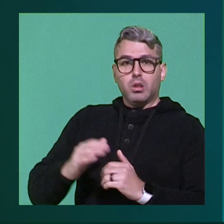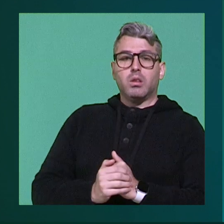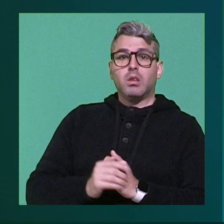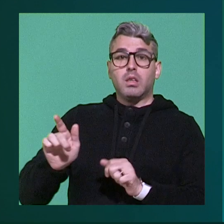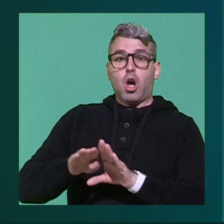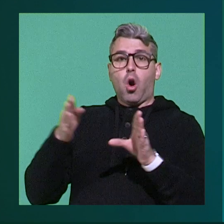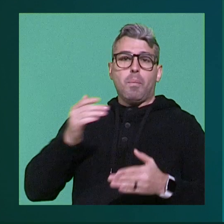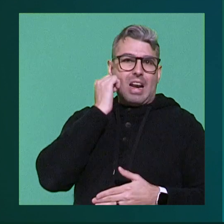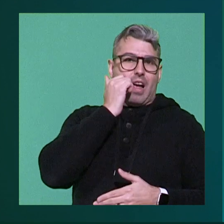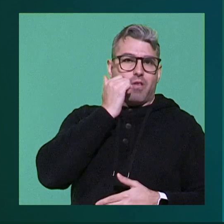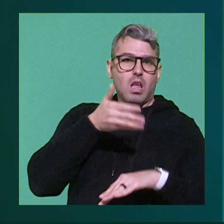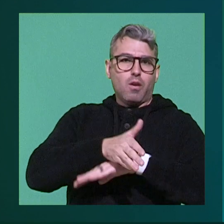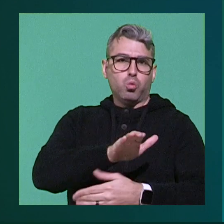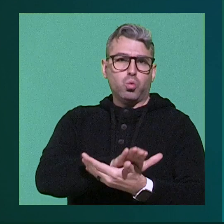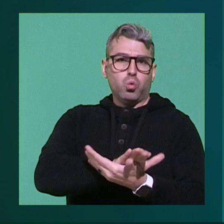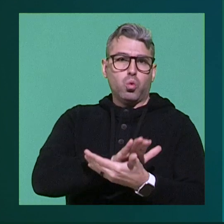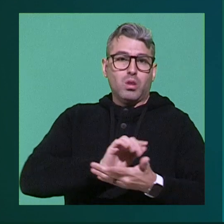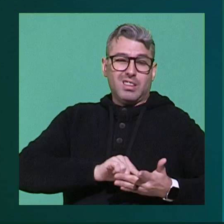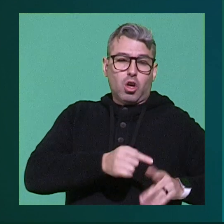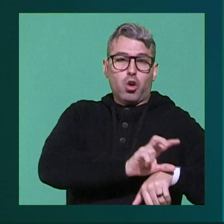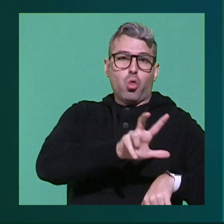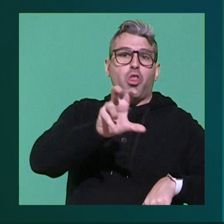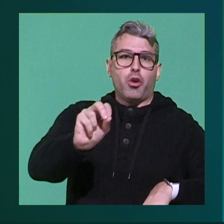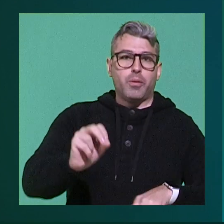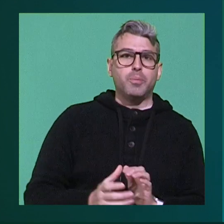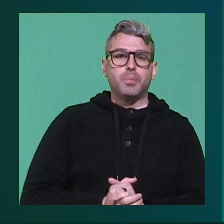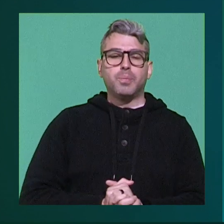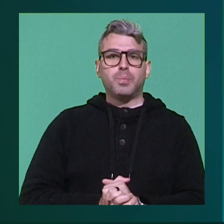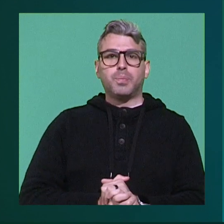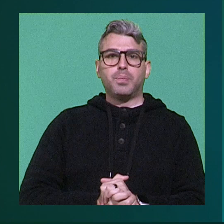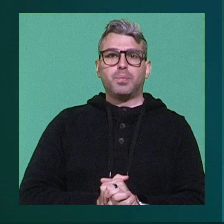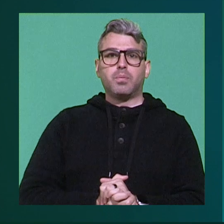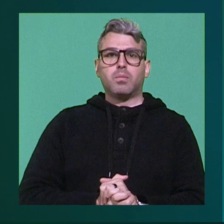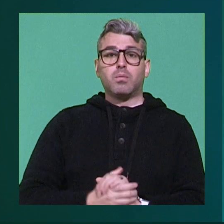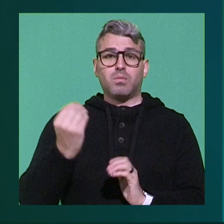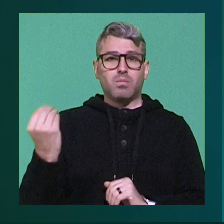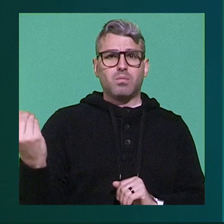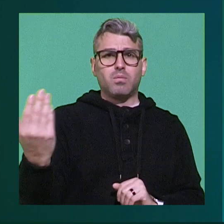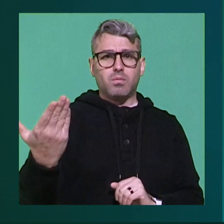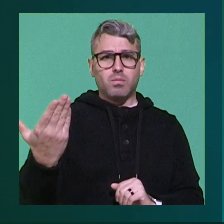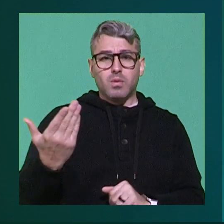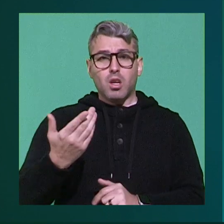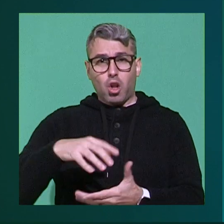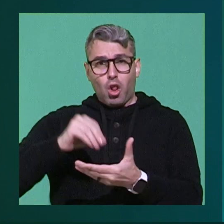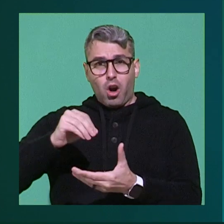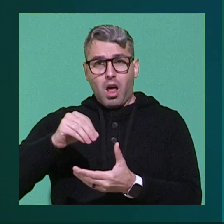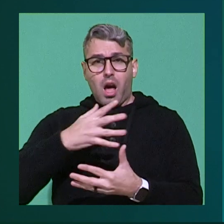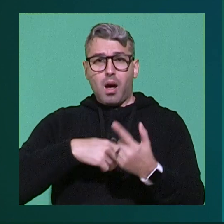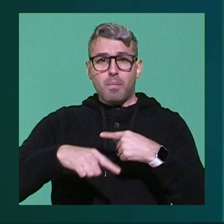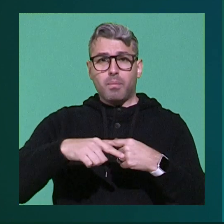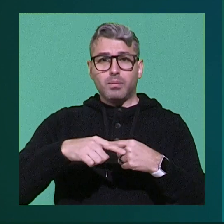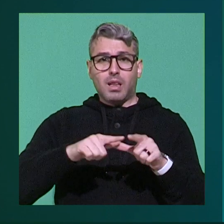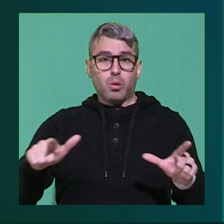is open every day after school starting at 3:30. Fellow Mustangs, learn American Sign Language, also known